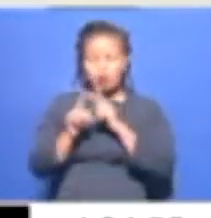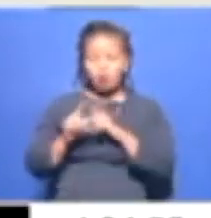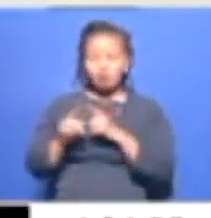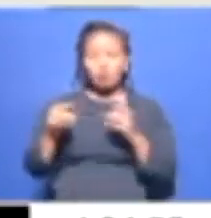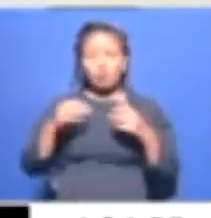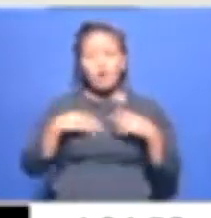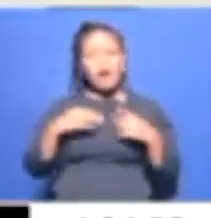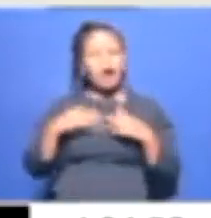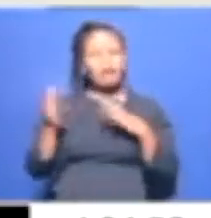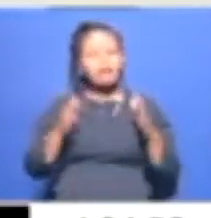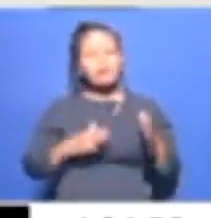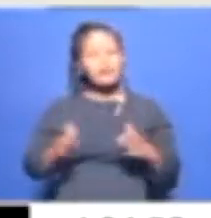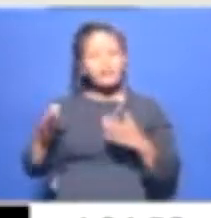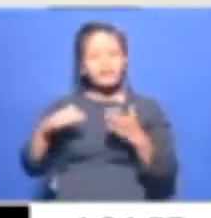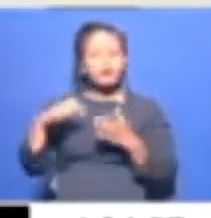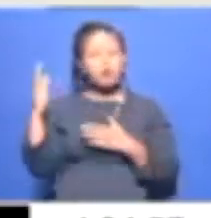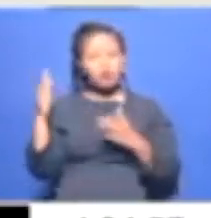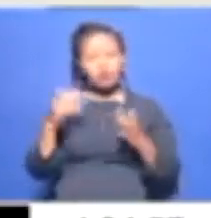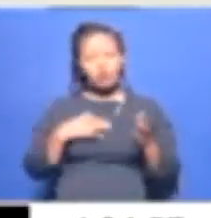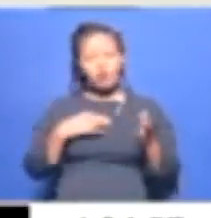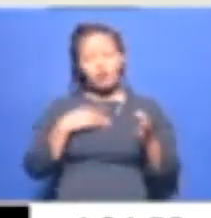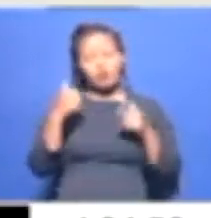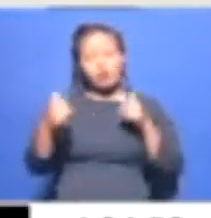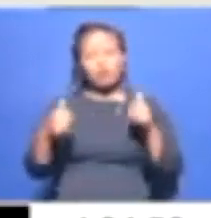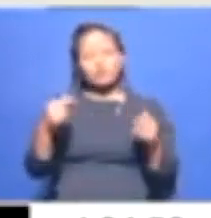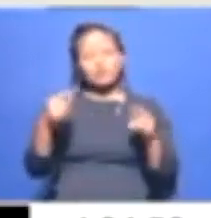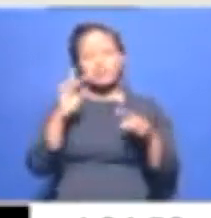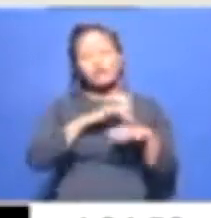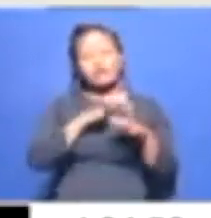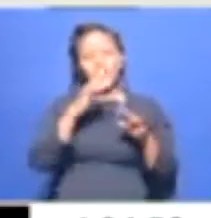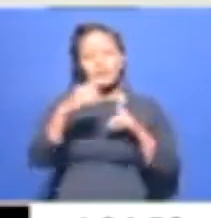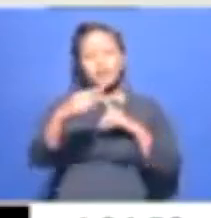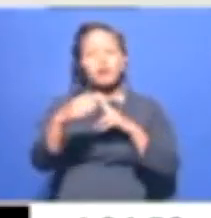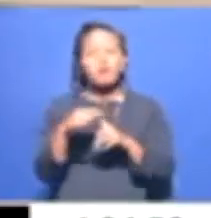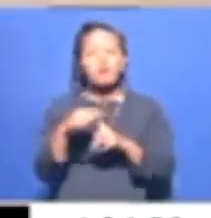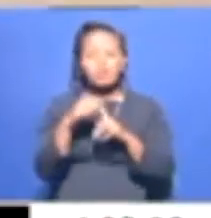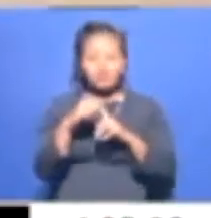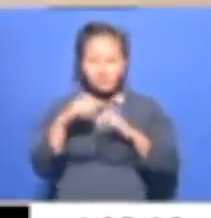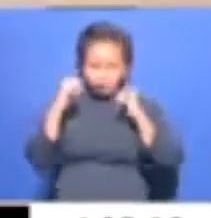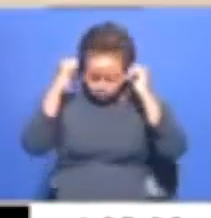benefits that impacted positively in the education sector.